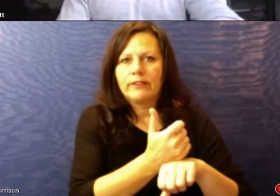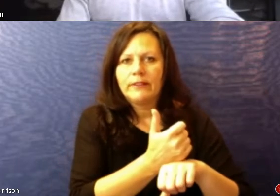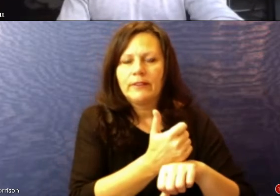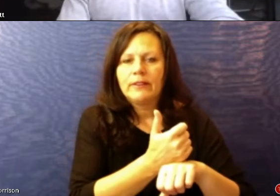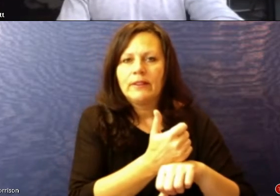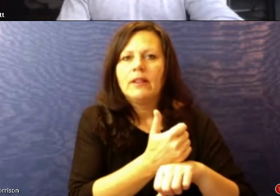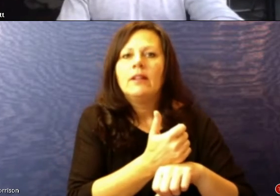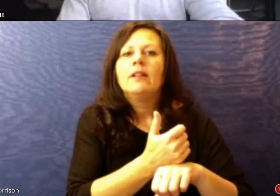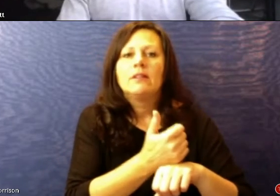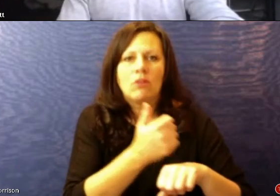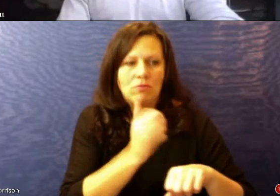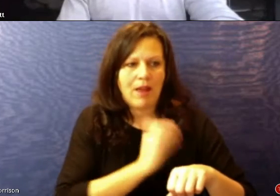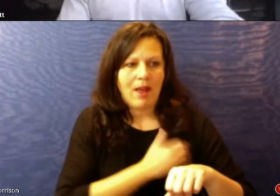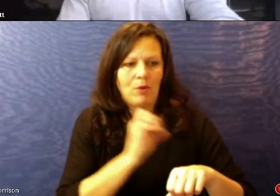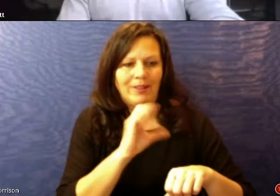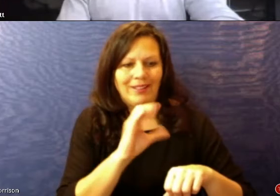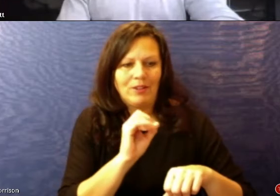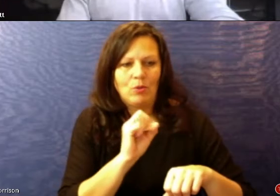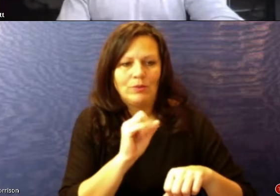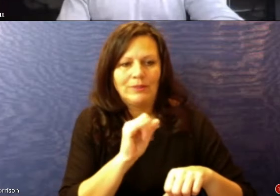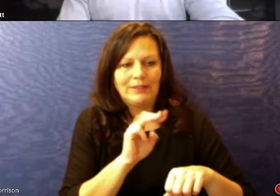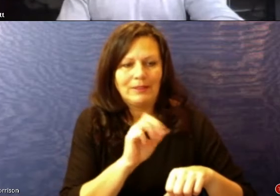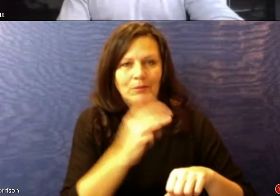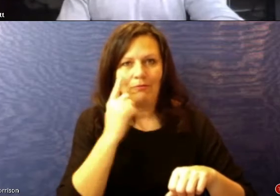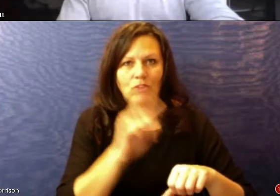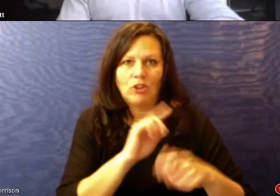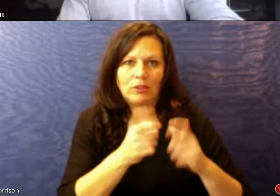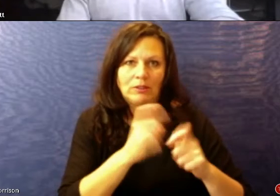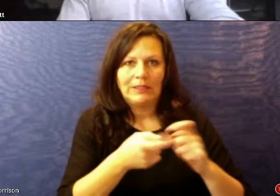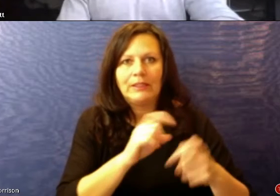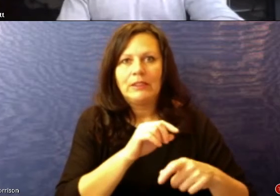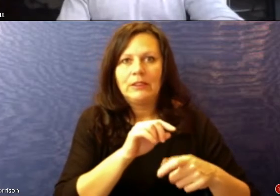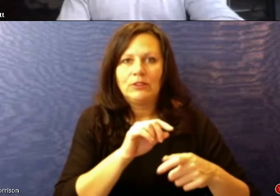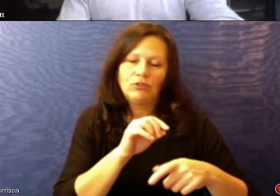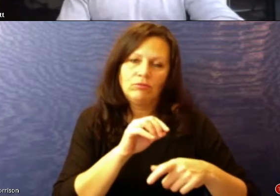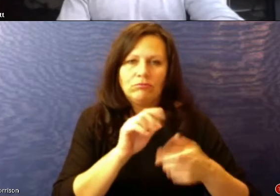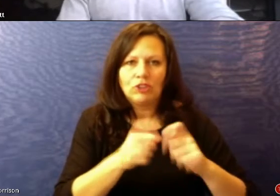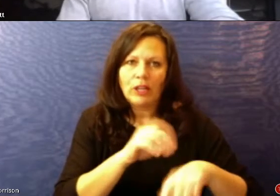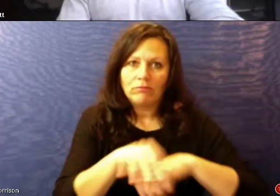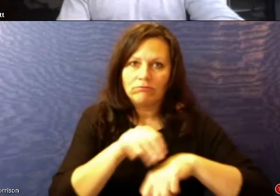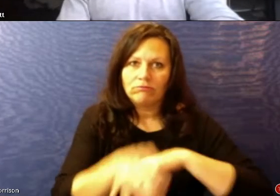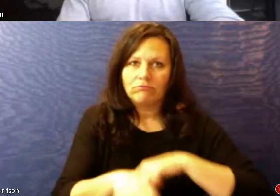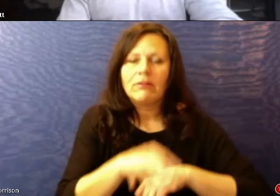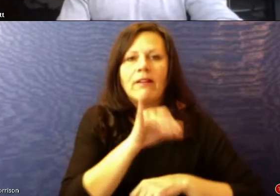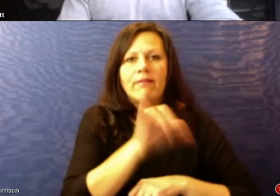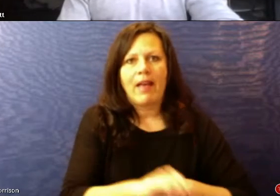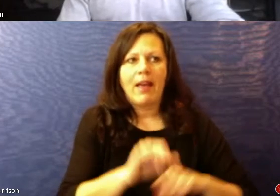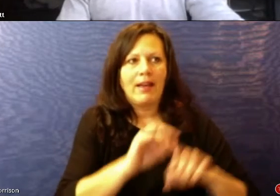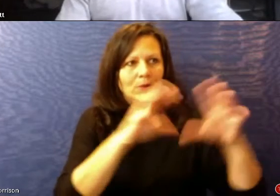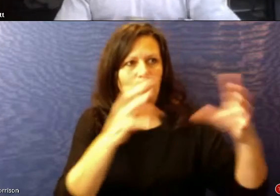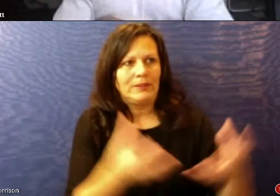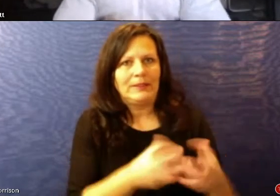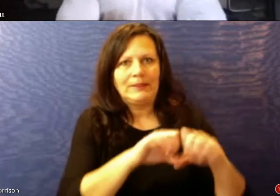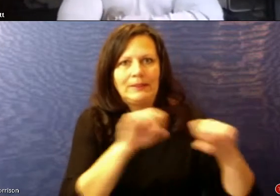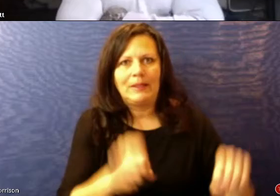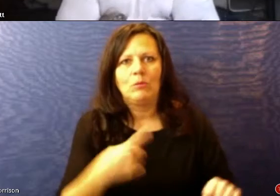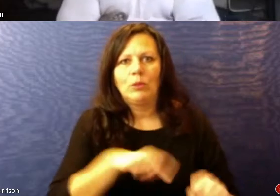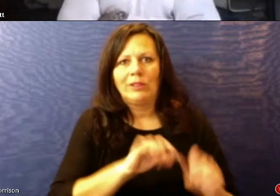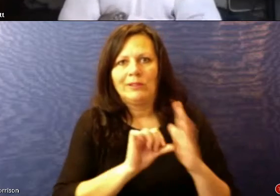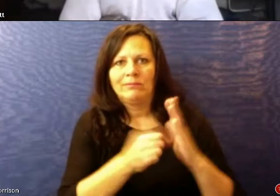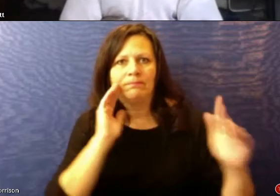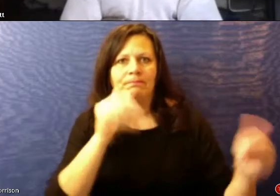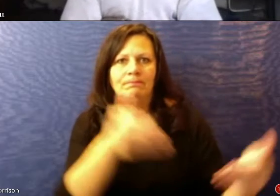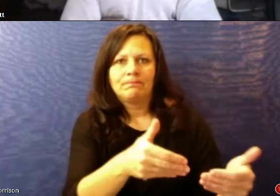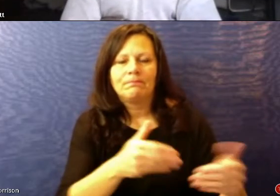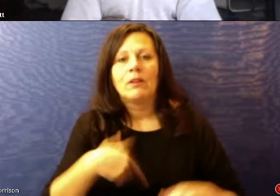our ecosystem to try to affect change. So, you know, we have a main council. It's the